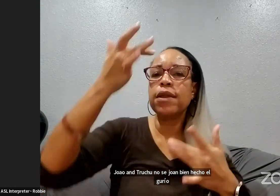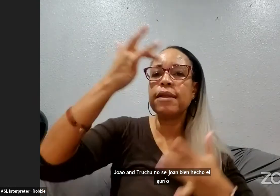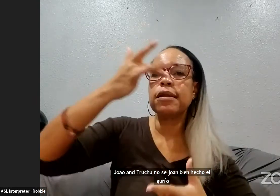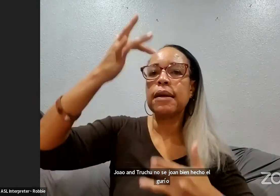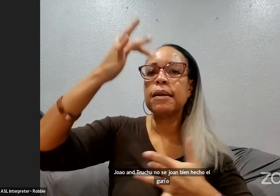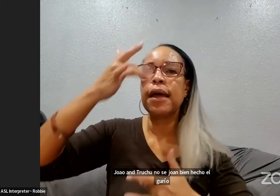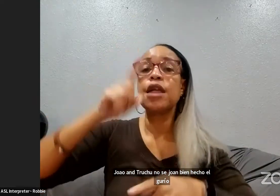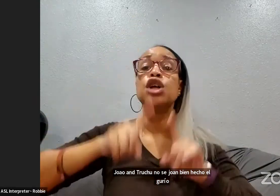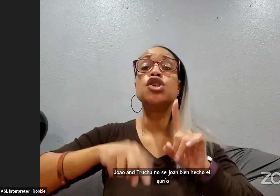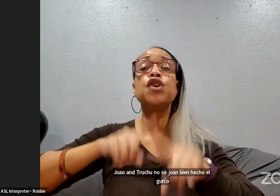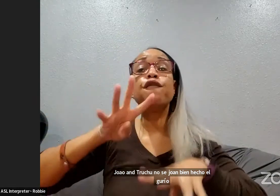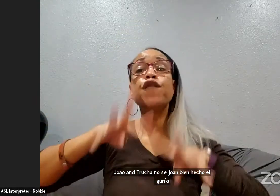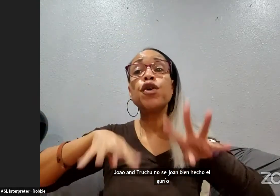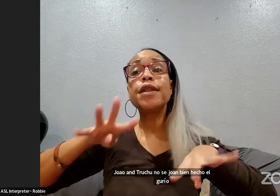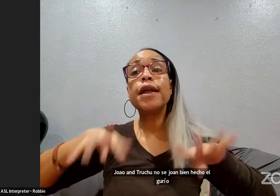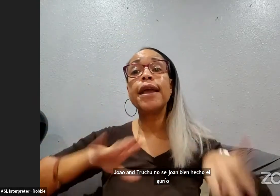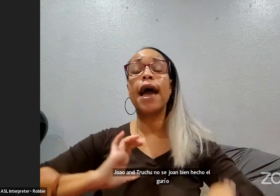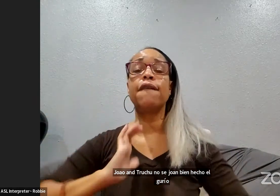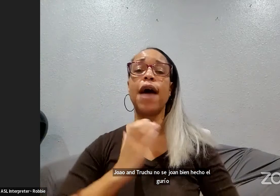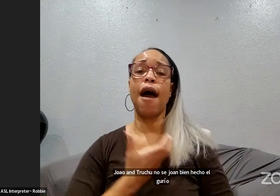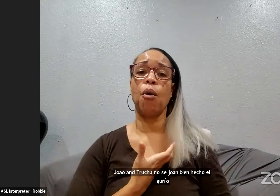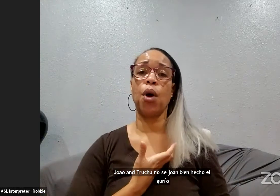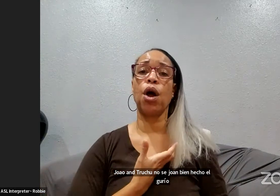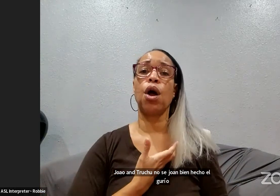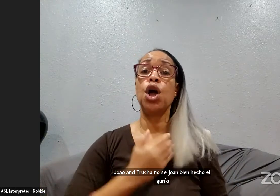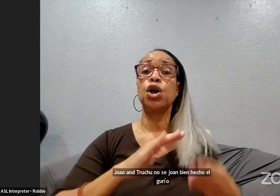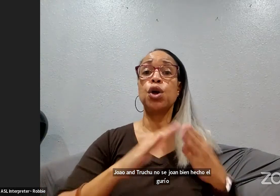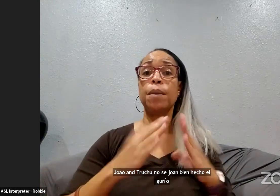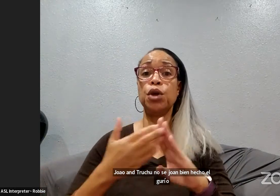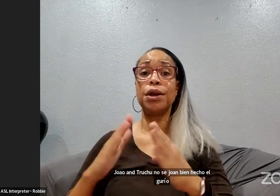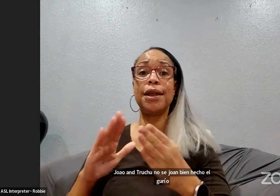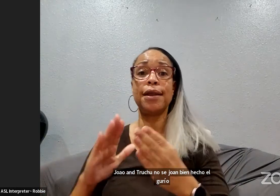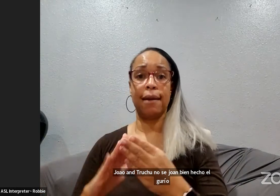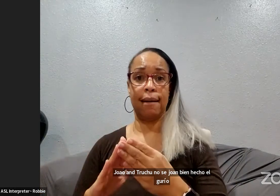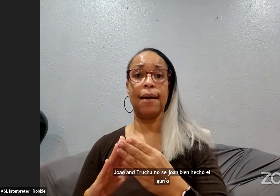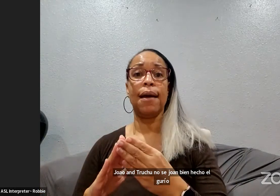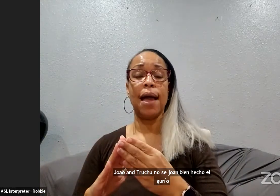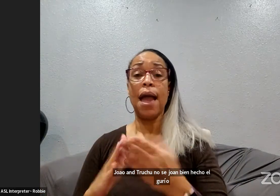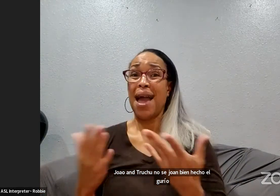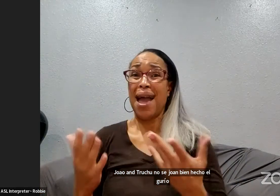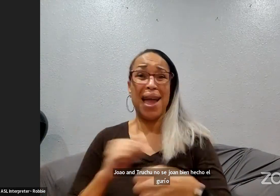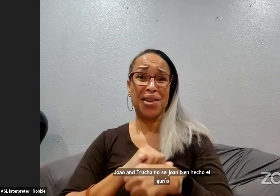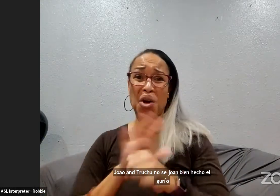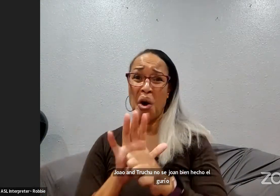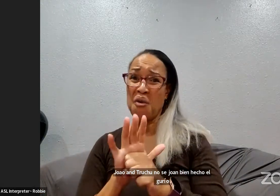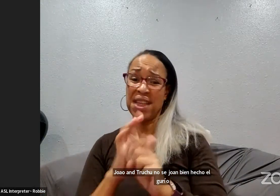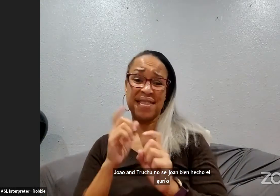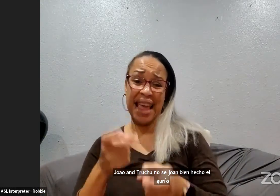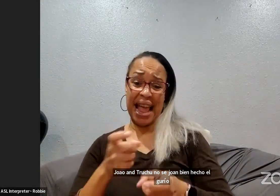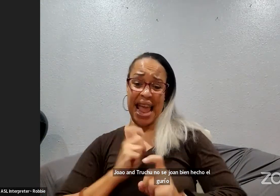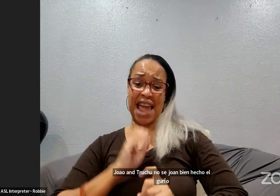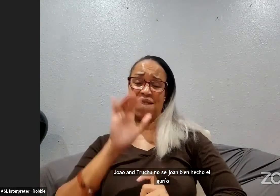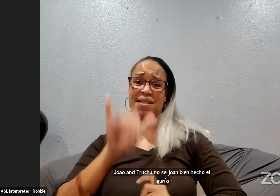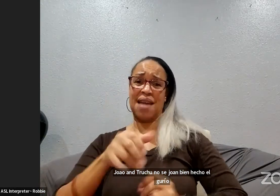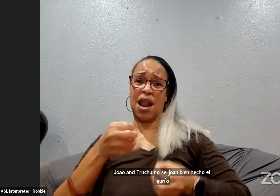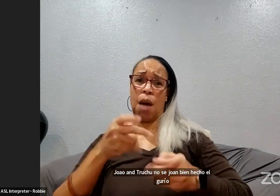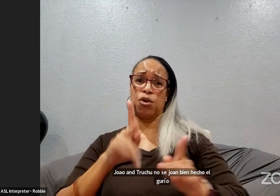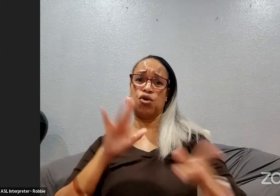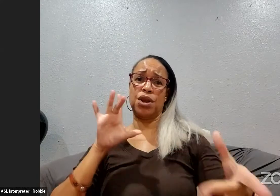of our community dictates that strategy, and COVID has given us an opportunity to really connect with our communities in new